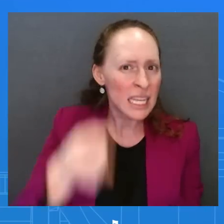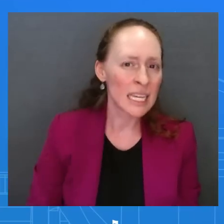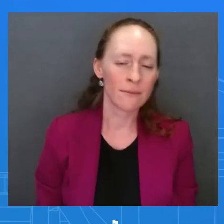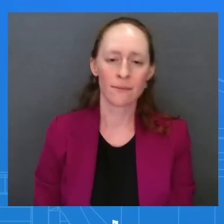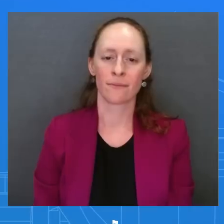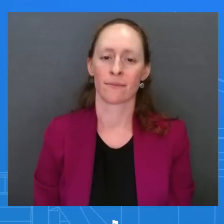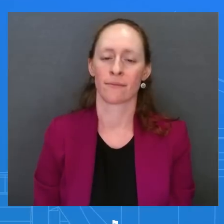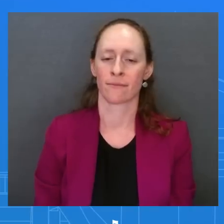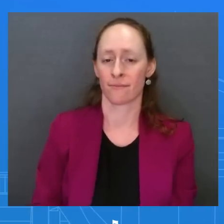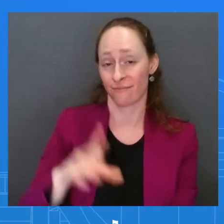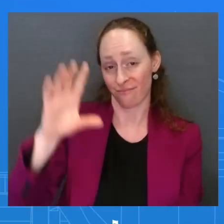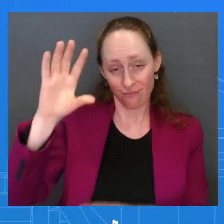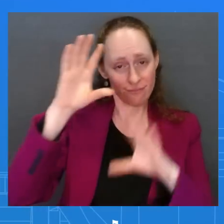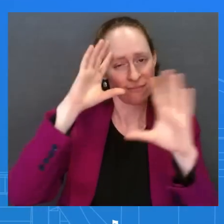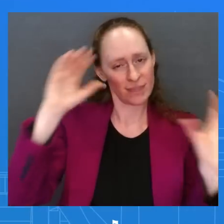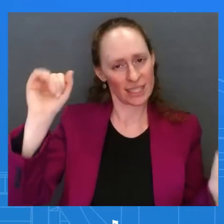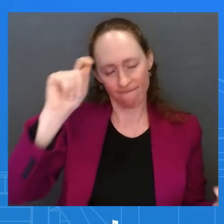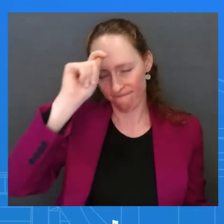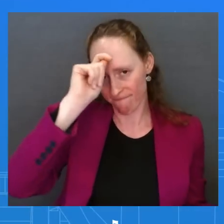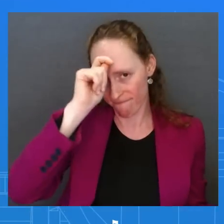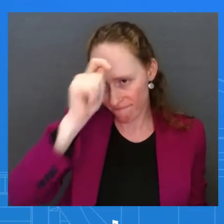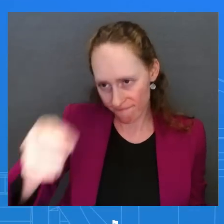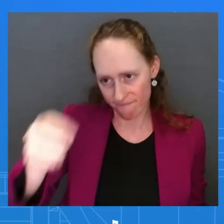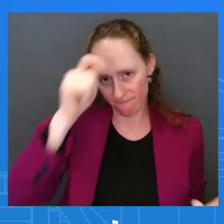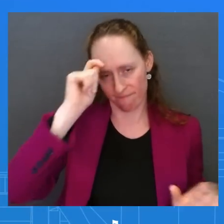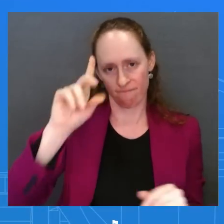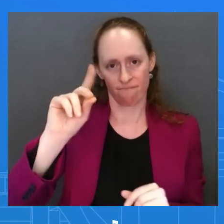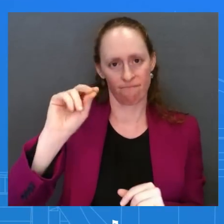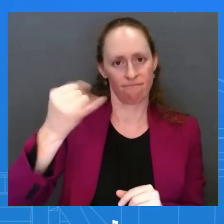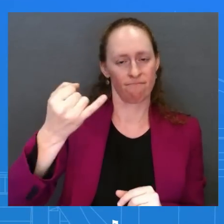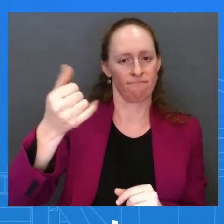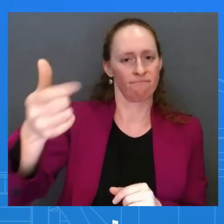this administration. So I'm not going to speak